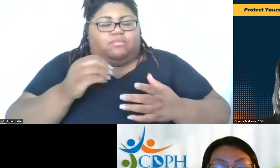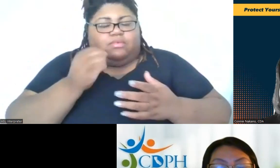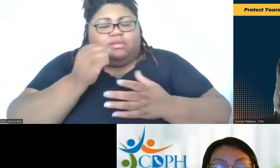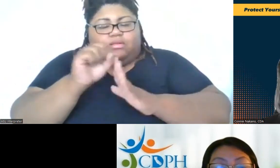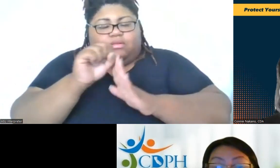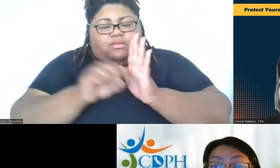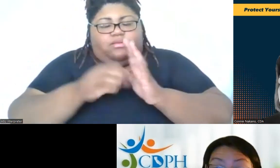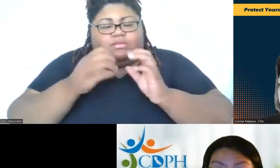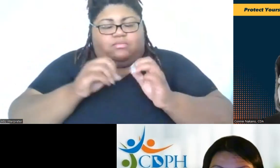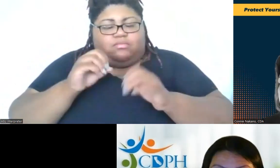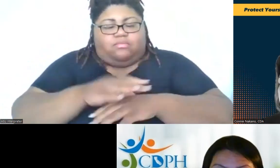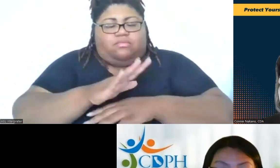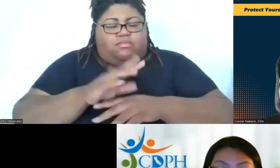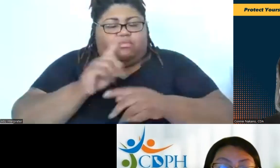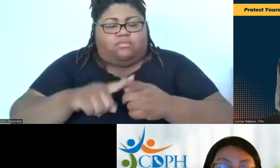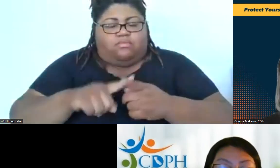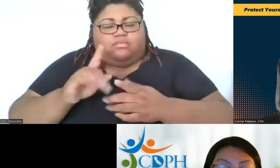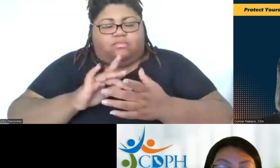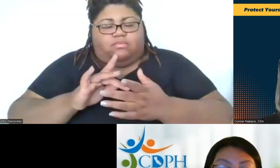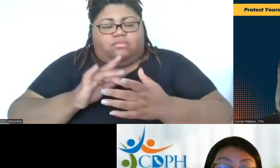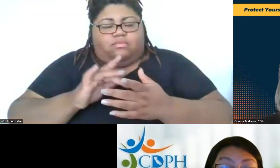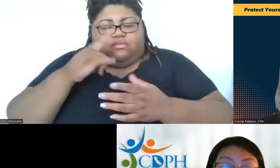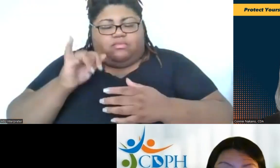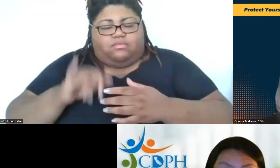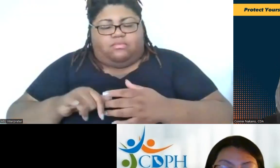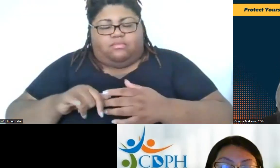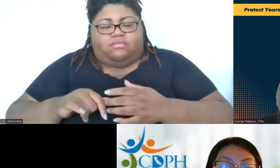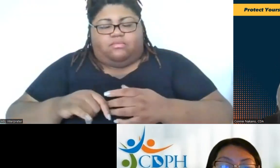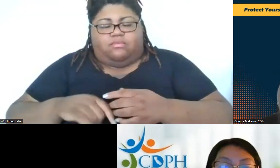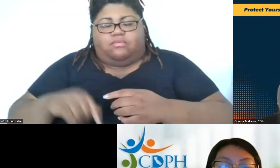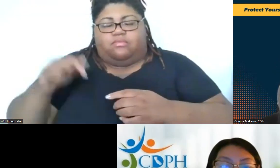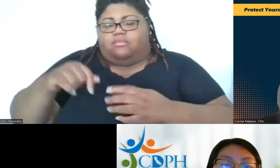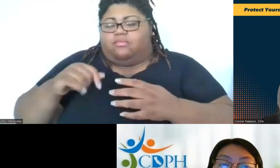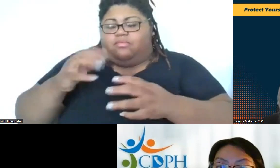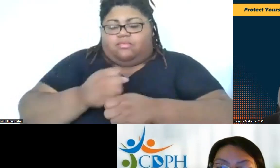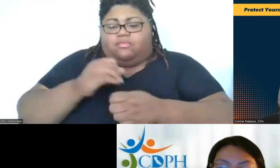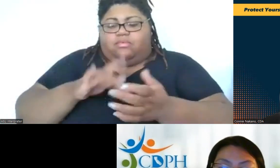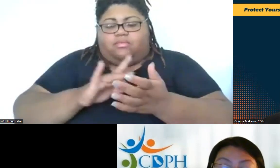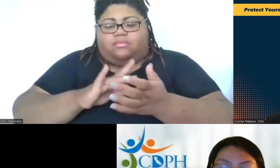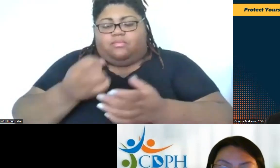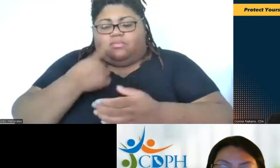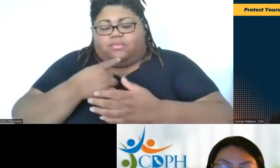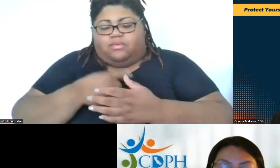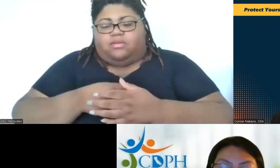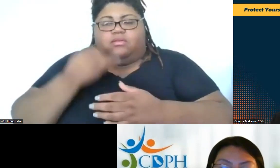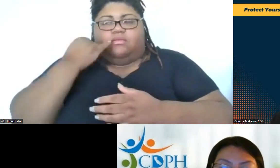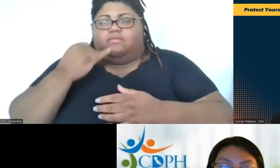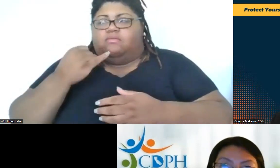pharmacies. And so there is no cost to anybody to get the pills. And if you ever are